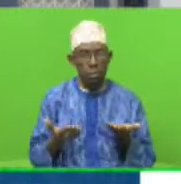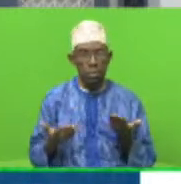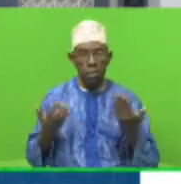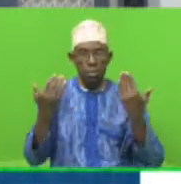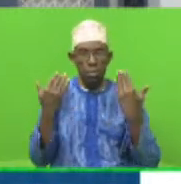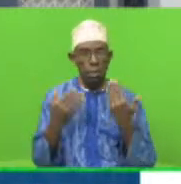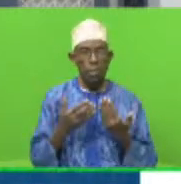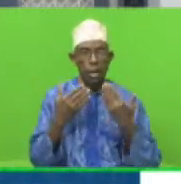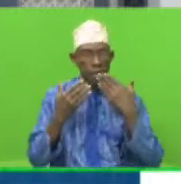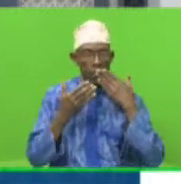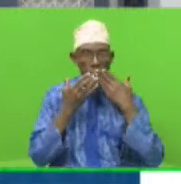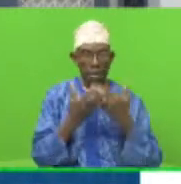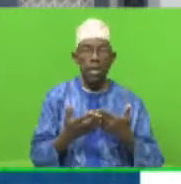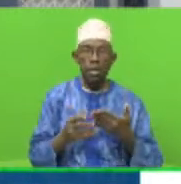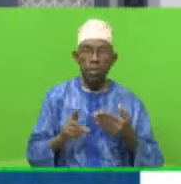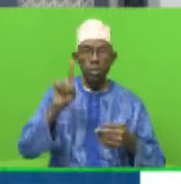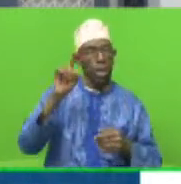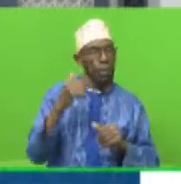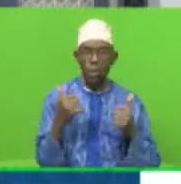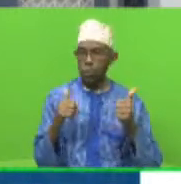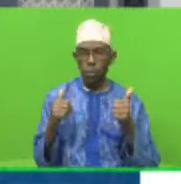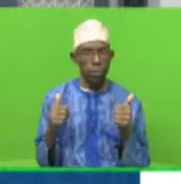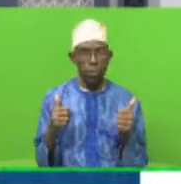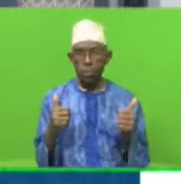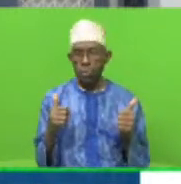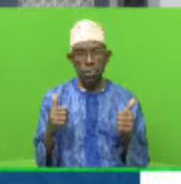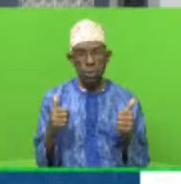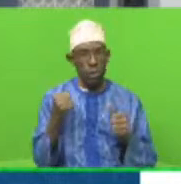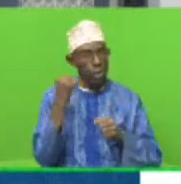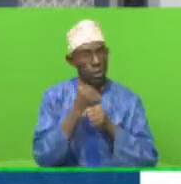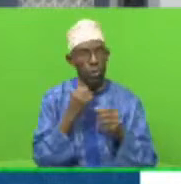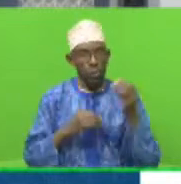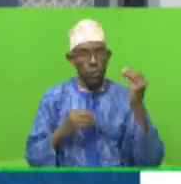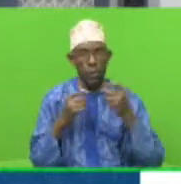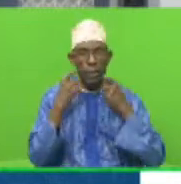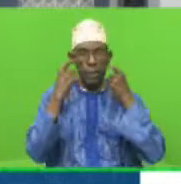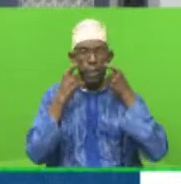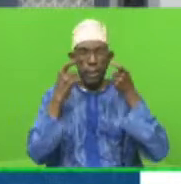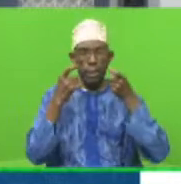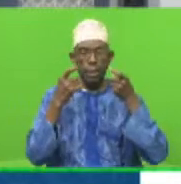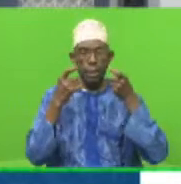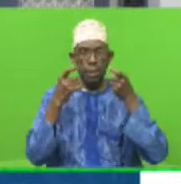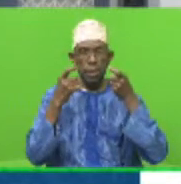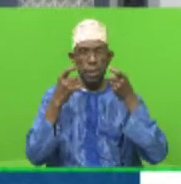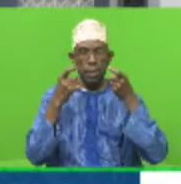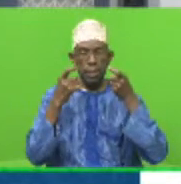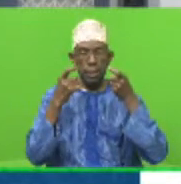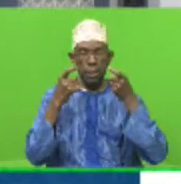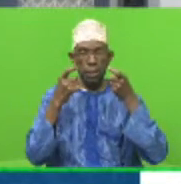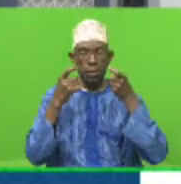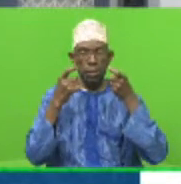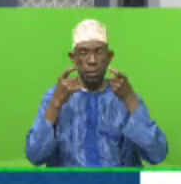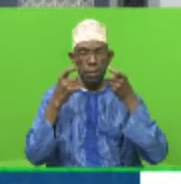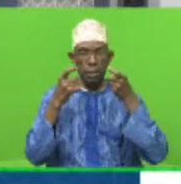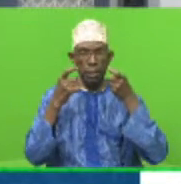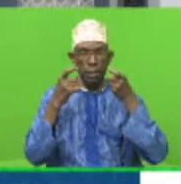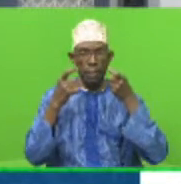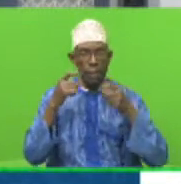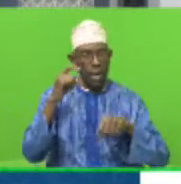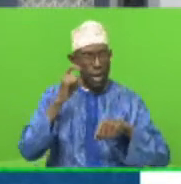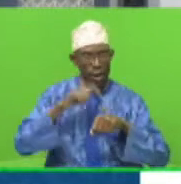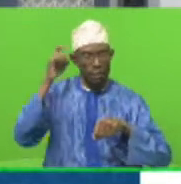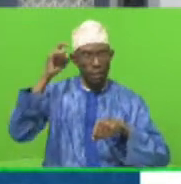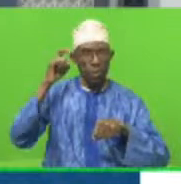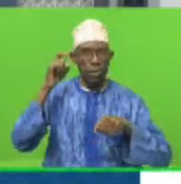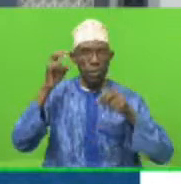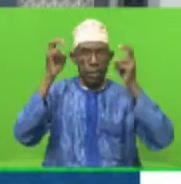not appreciated, that when someone commits a sin, the ill and the harm and the